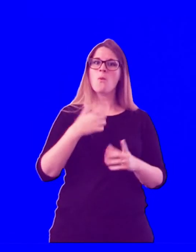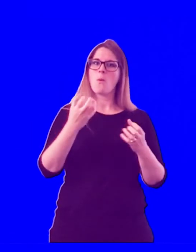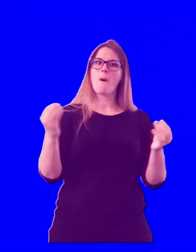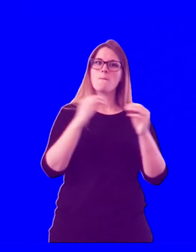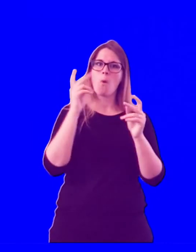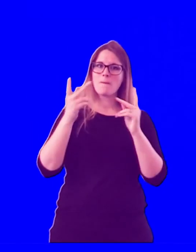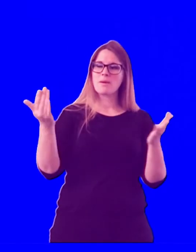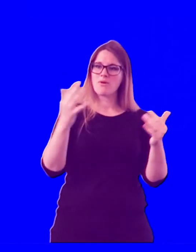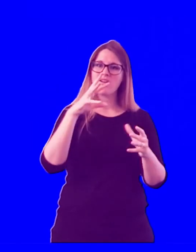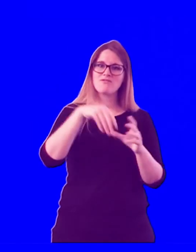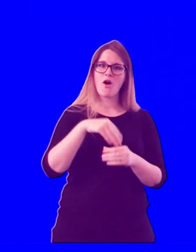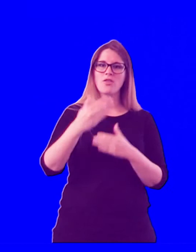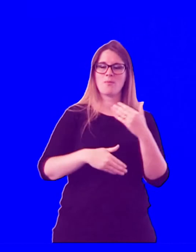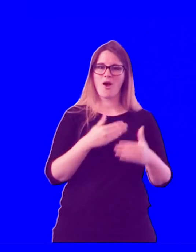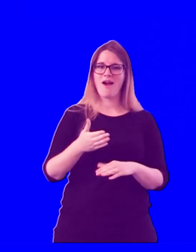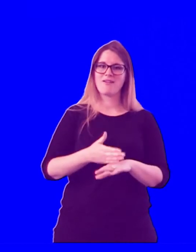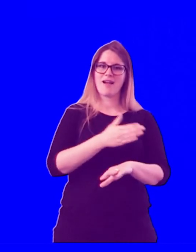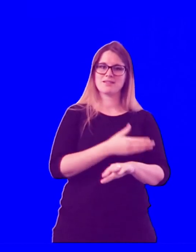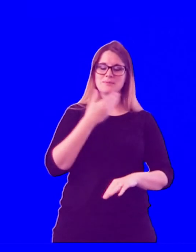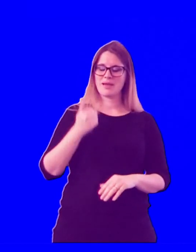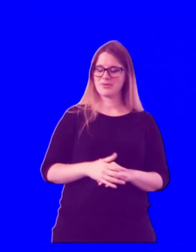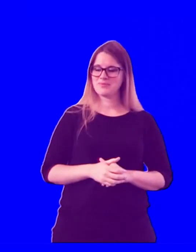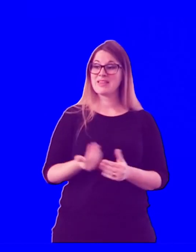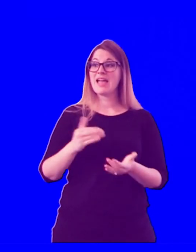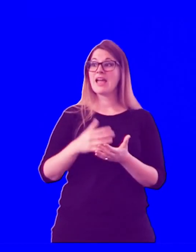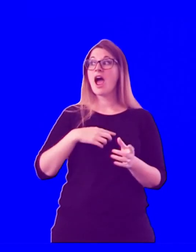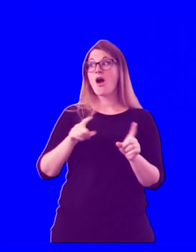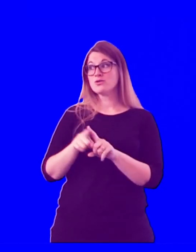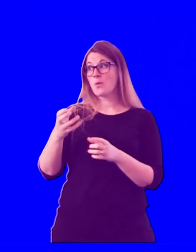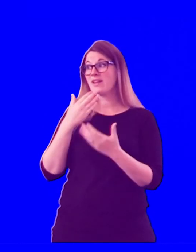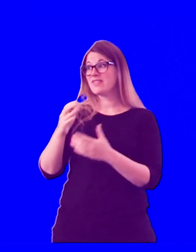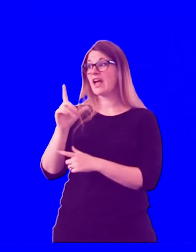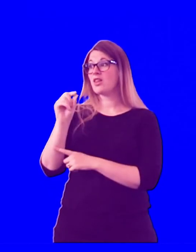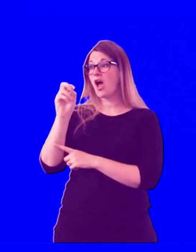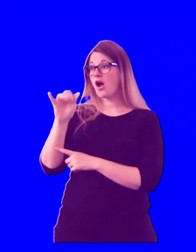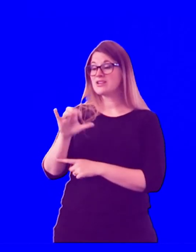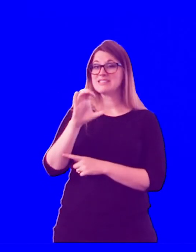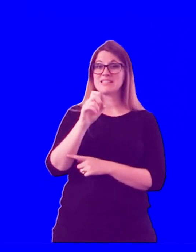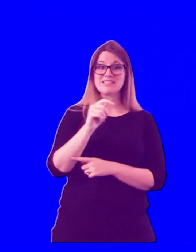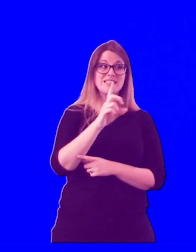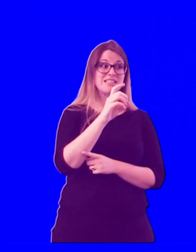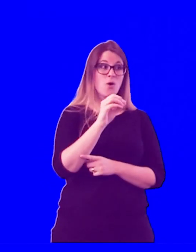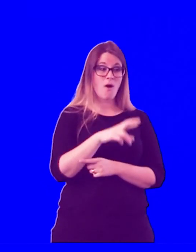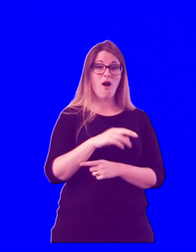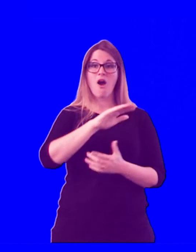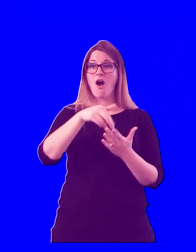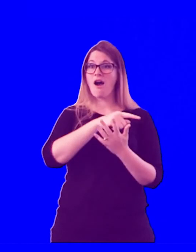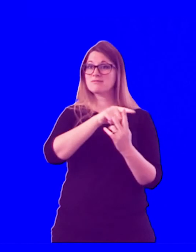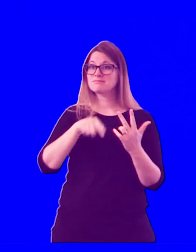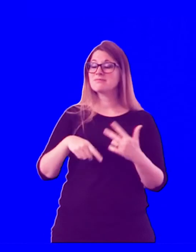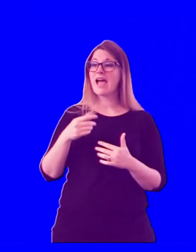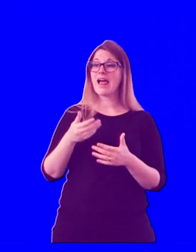Be part of the solution. And also, I want to again thank the lottery, thank CDT, thank DOR for allowing